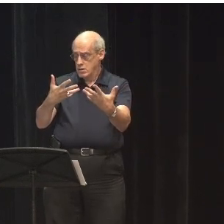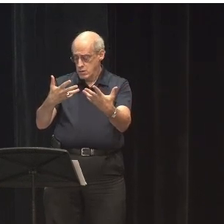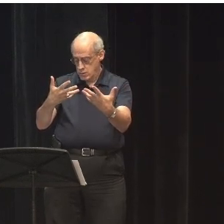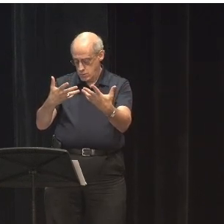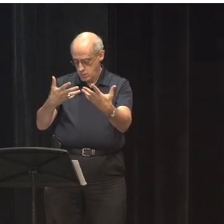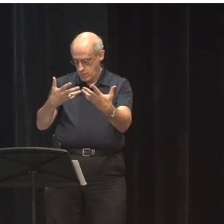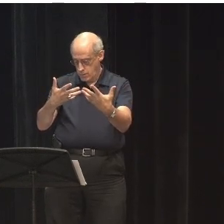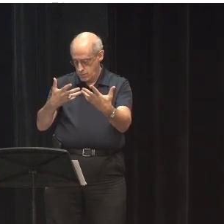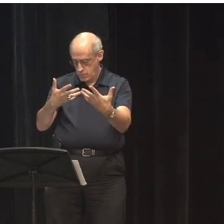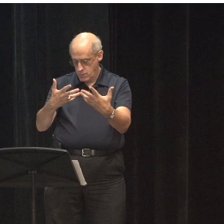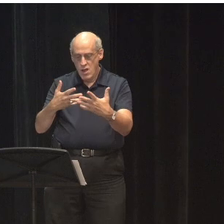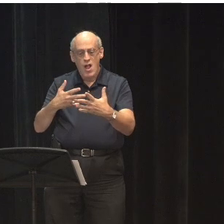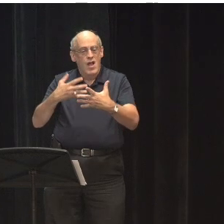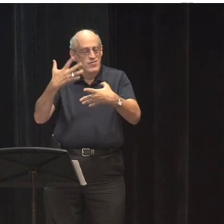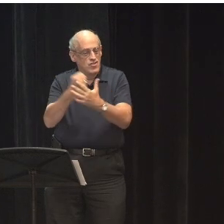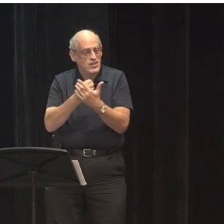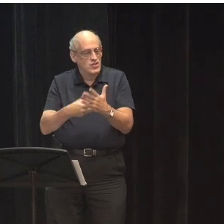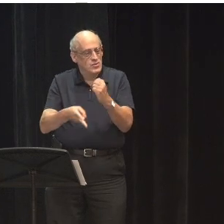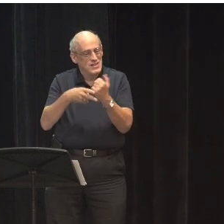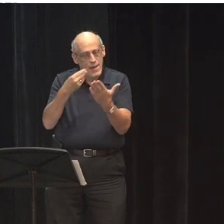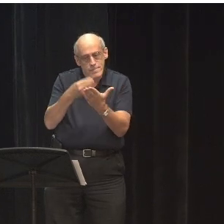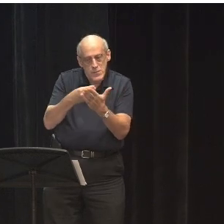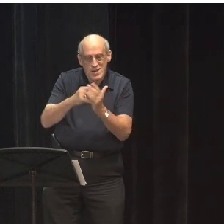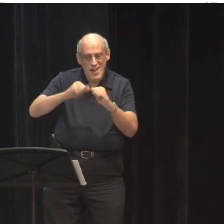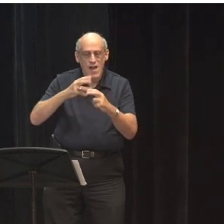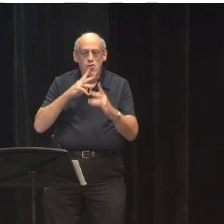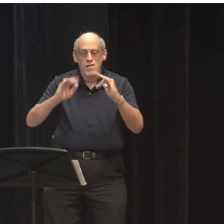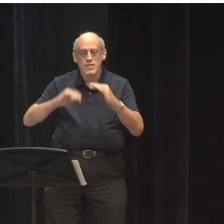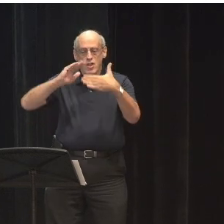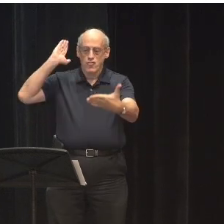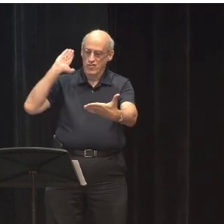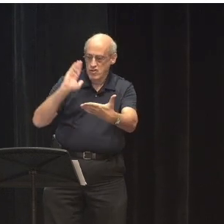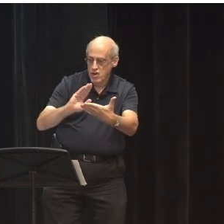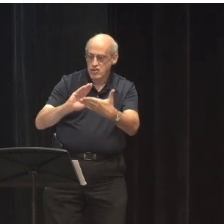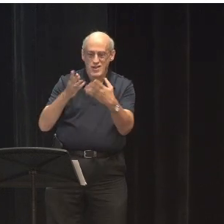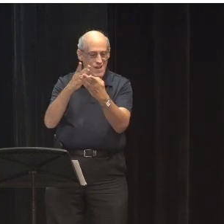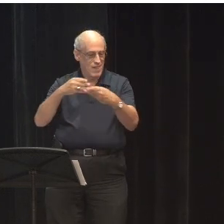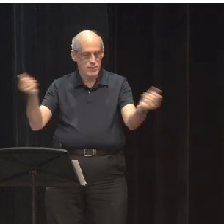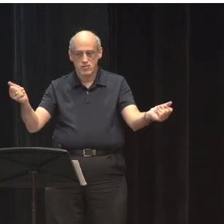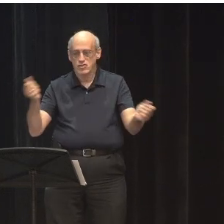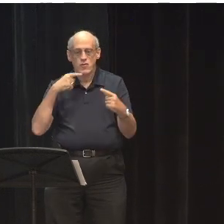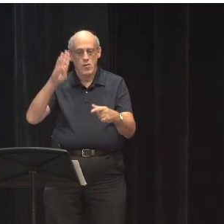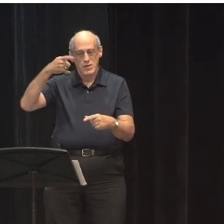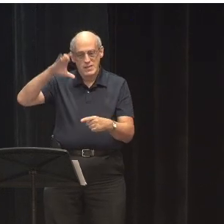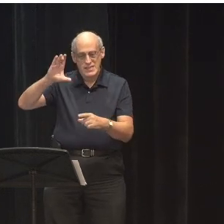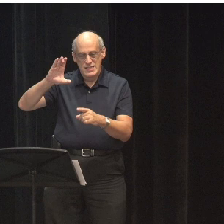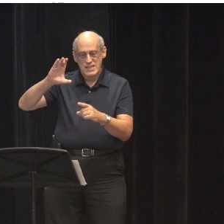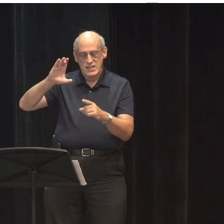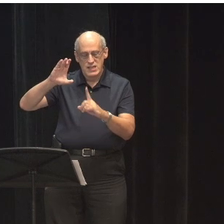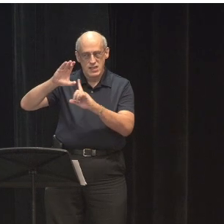homeowner cost savings through flood reduction, the elimination of Battery Park City from